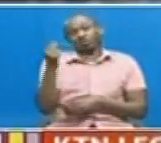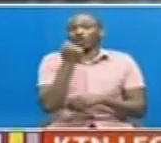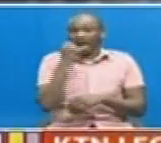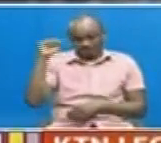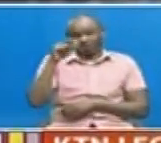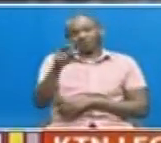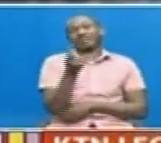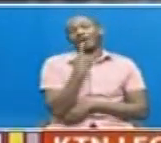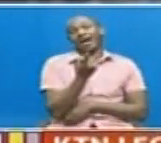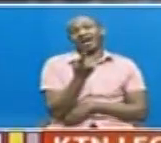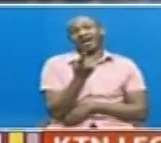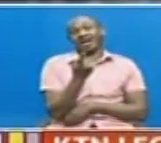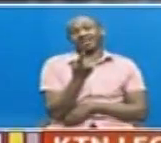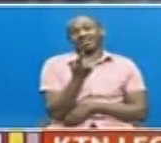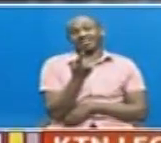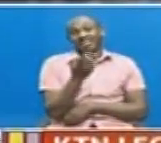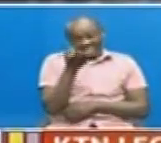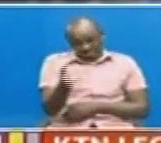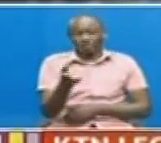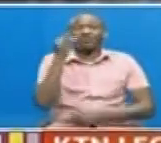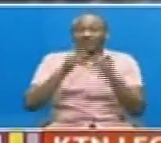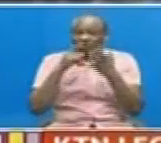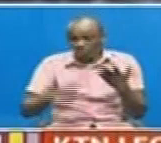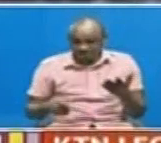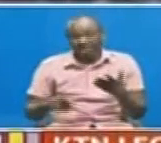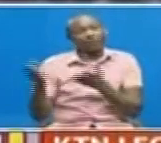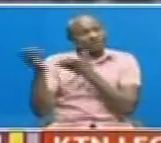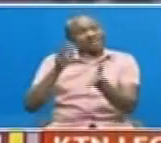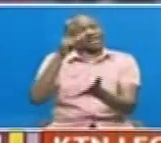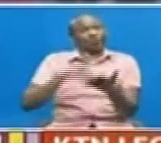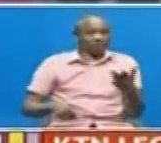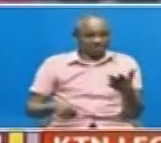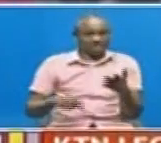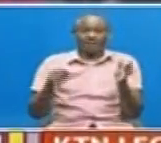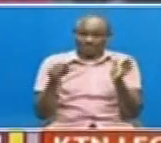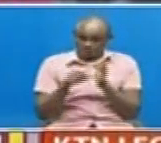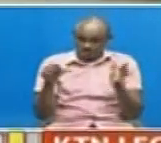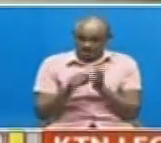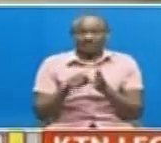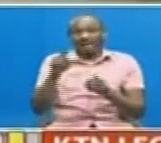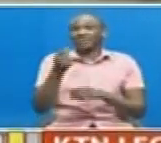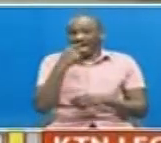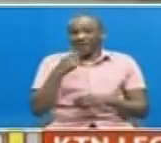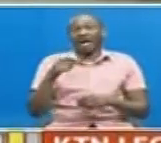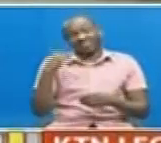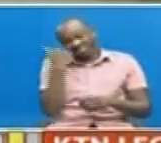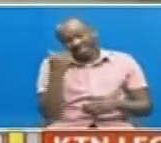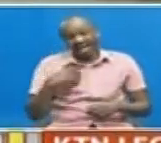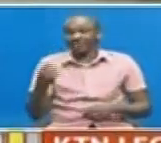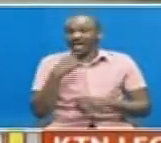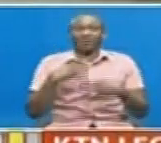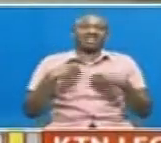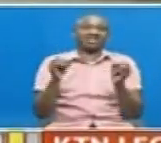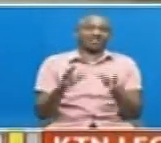or abuse. That also definitely contributes to antibiotic resistance. Kwa kawaida dawa aina